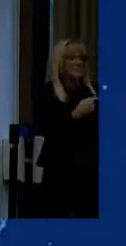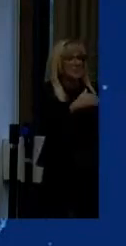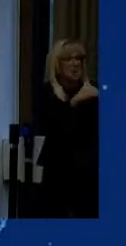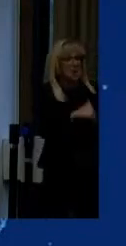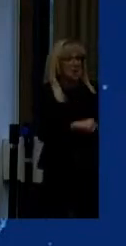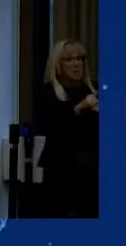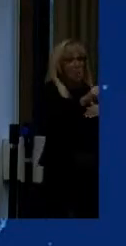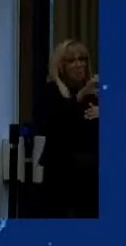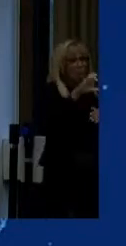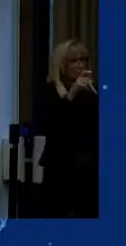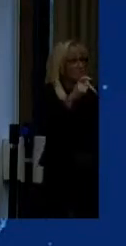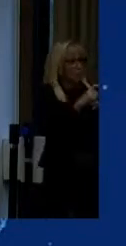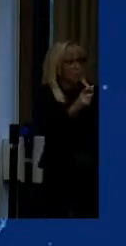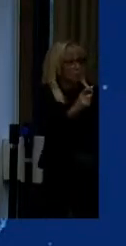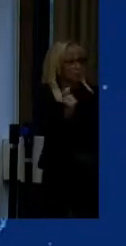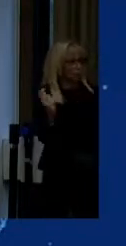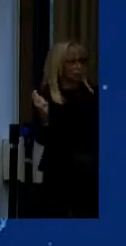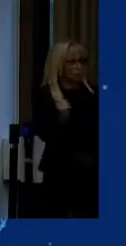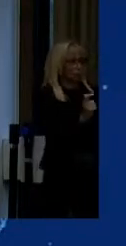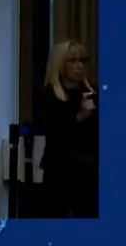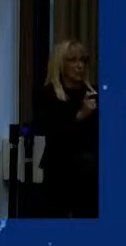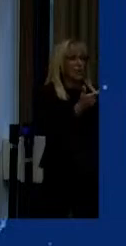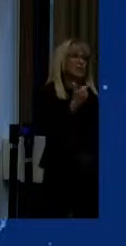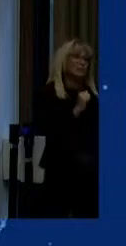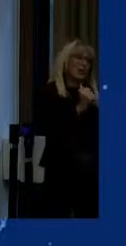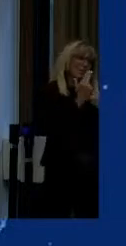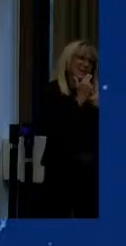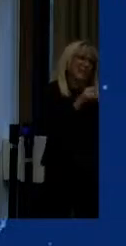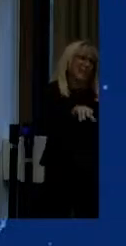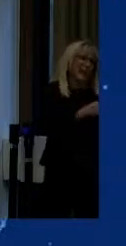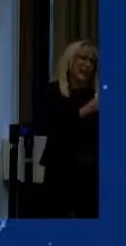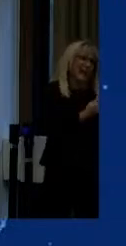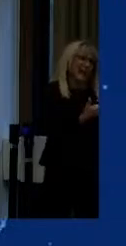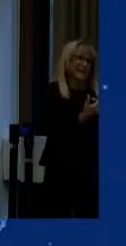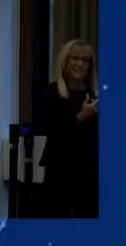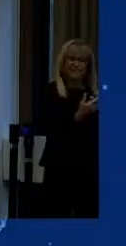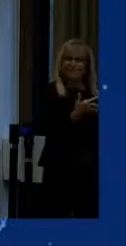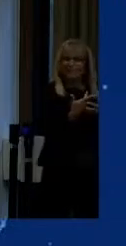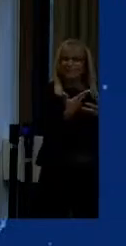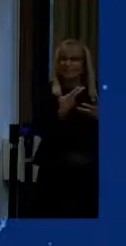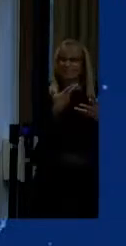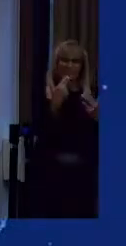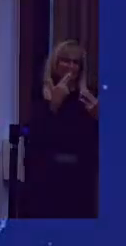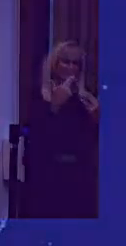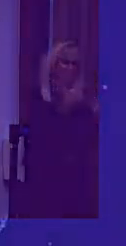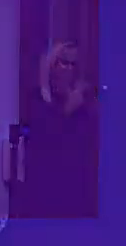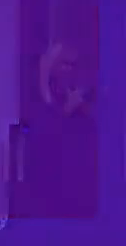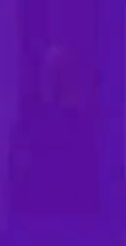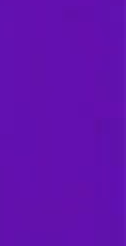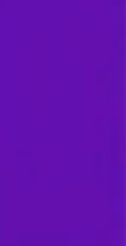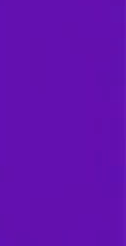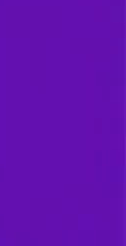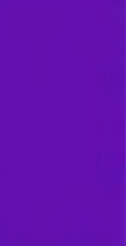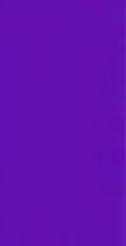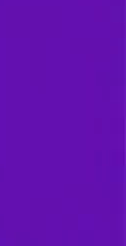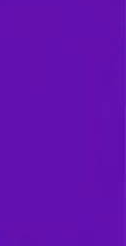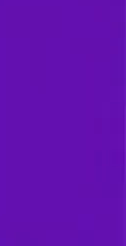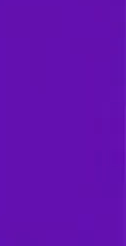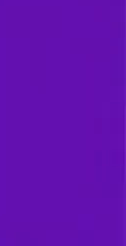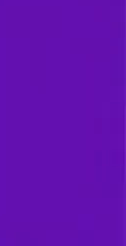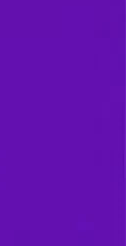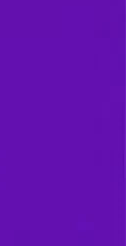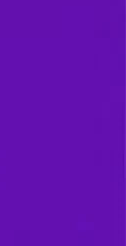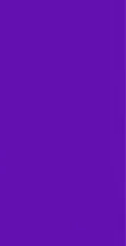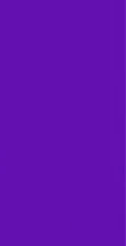100 words. And we're trying to be funny and add some levity on this rainy Tuesday. So we said, add a joke. Today,